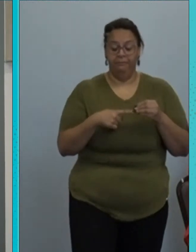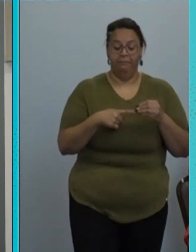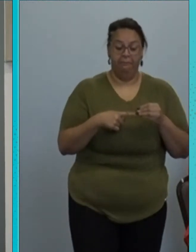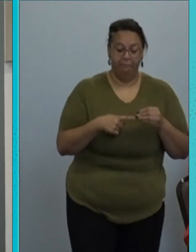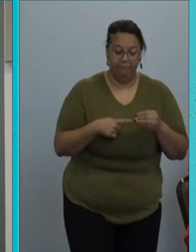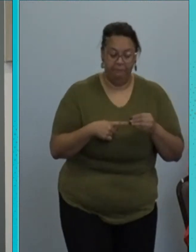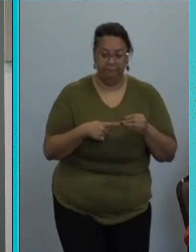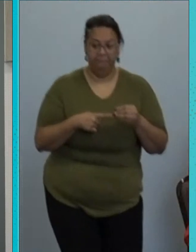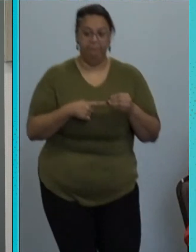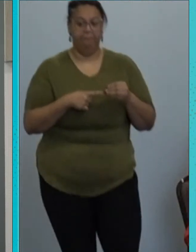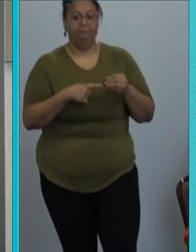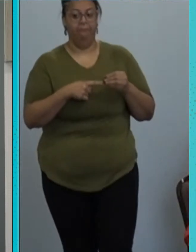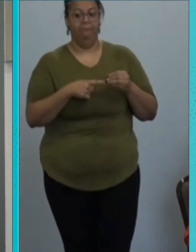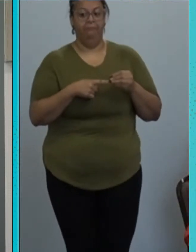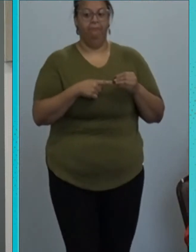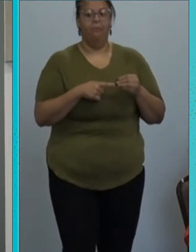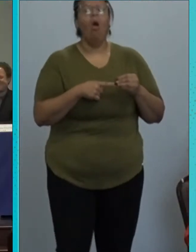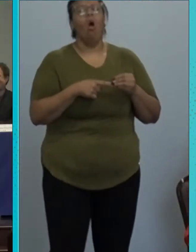happening.